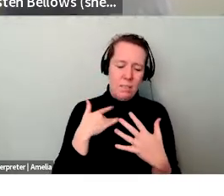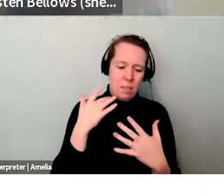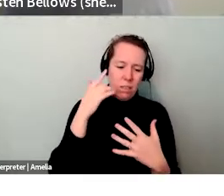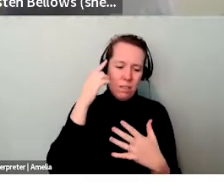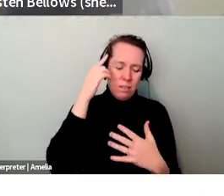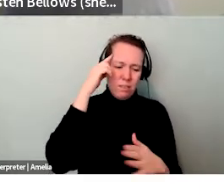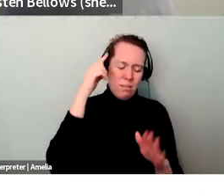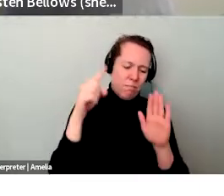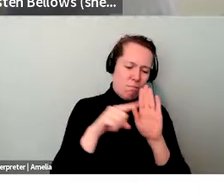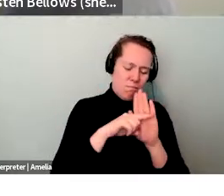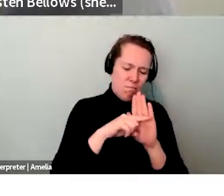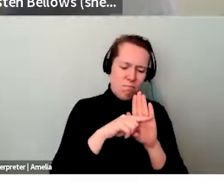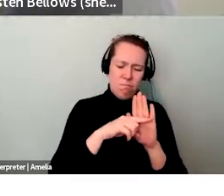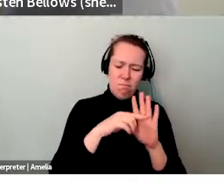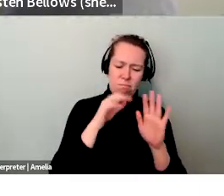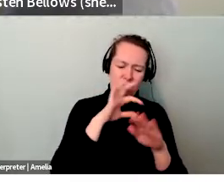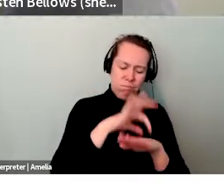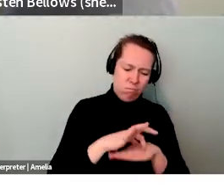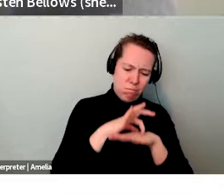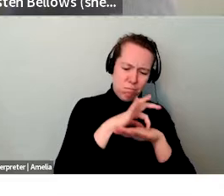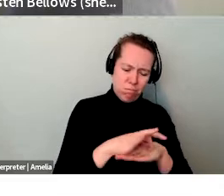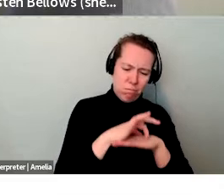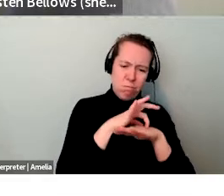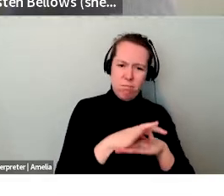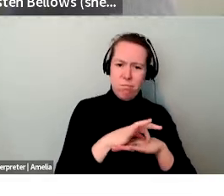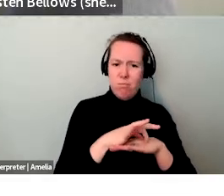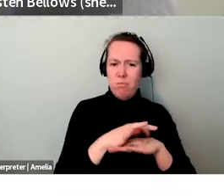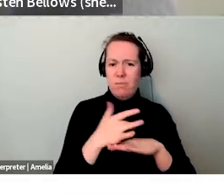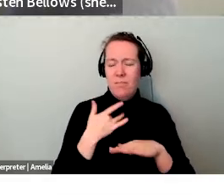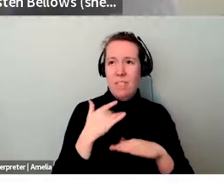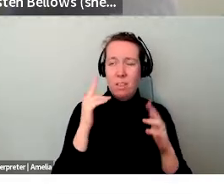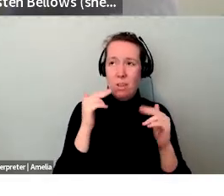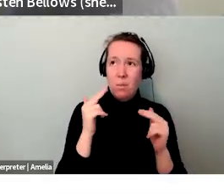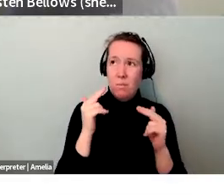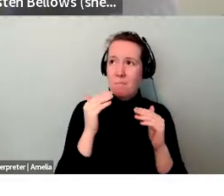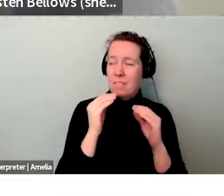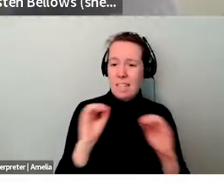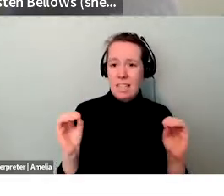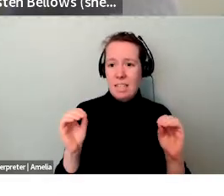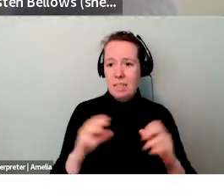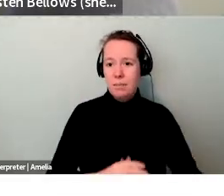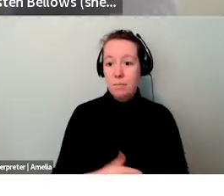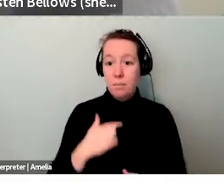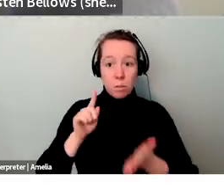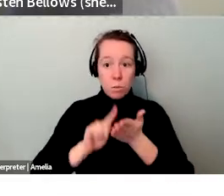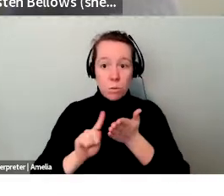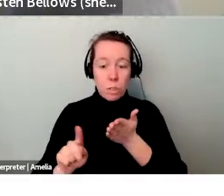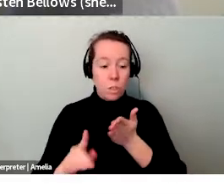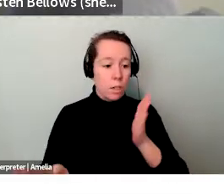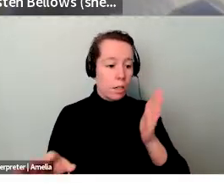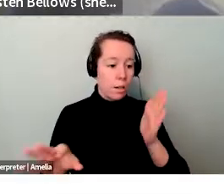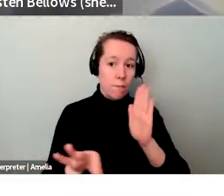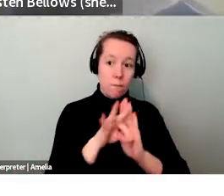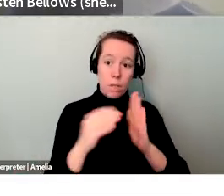So while I was researching this topic for all of you, I came across the term job